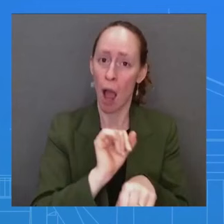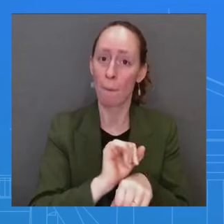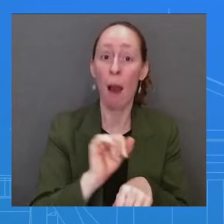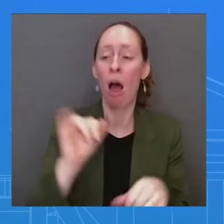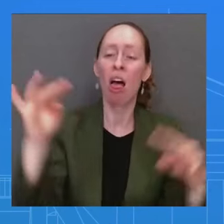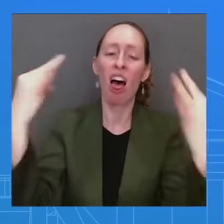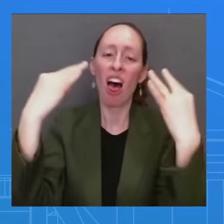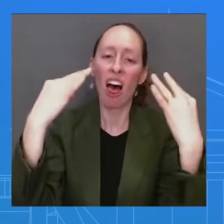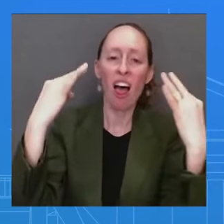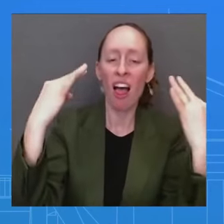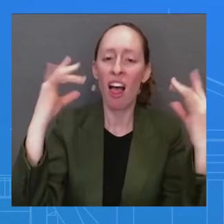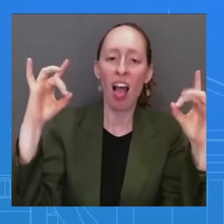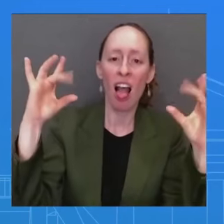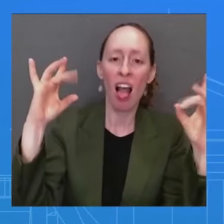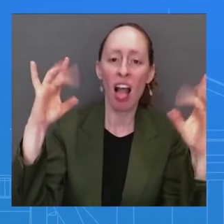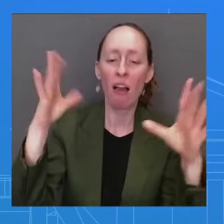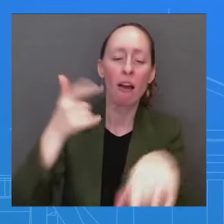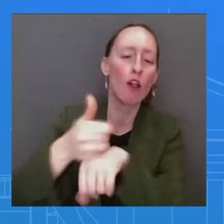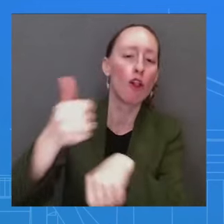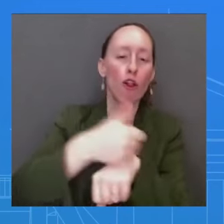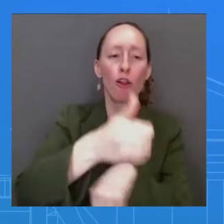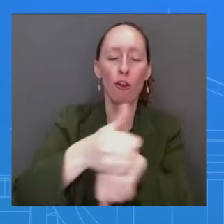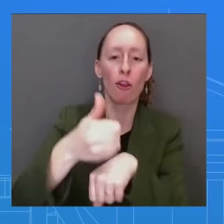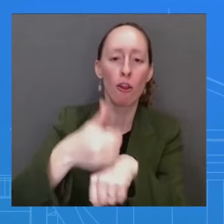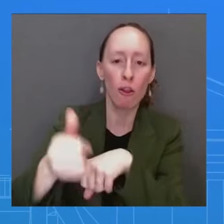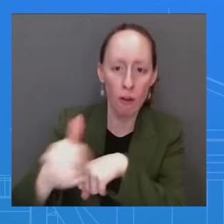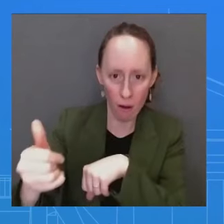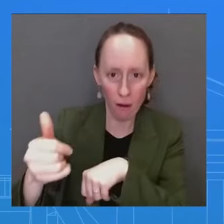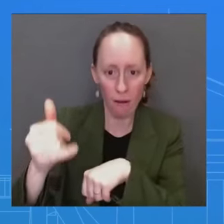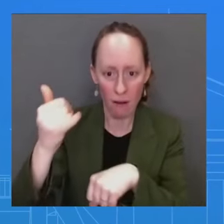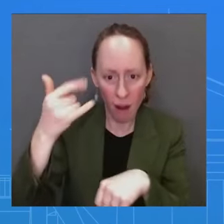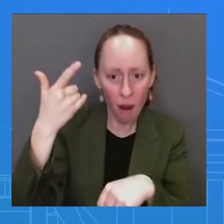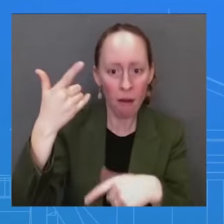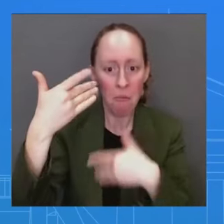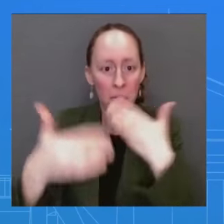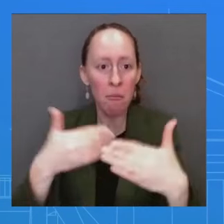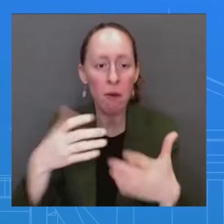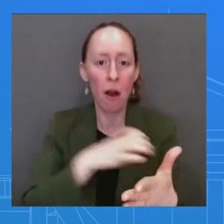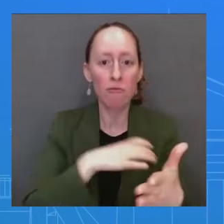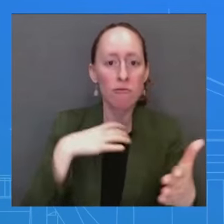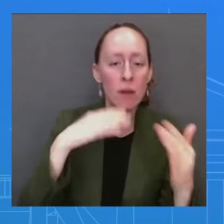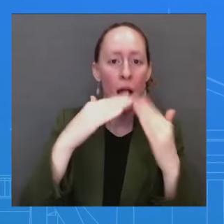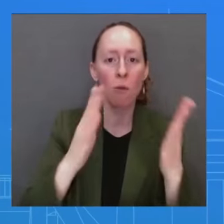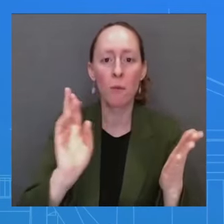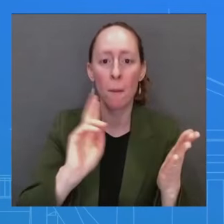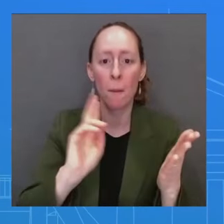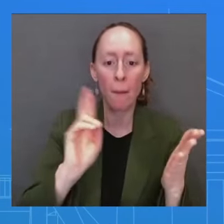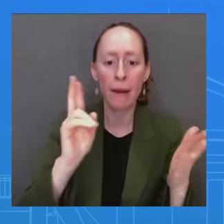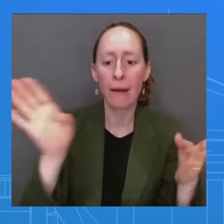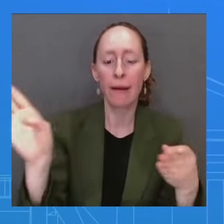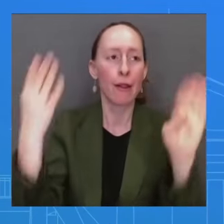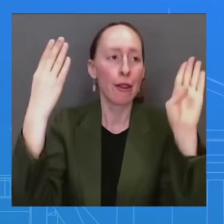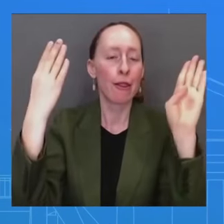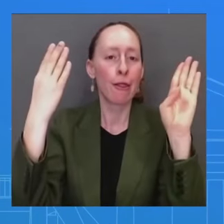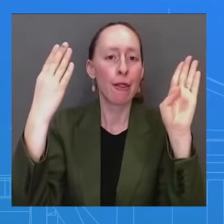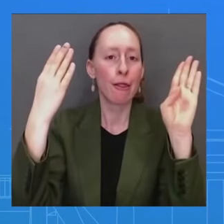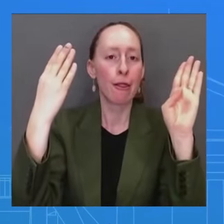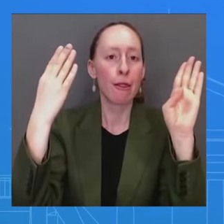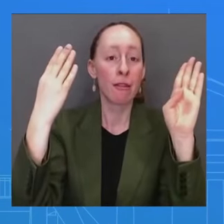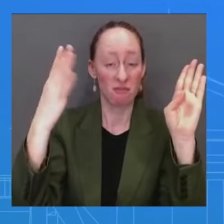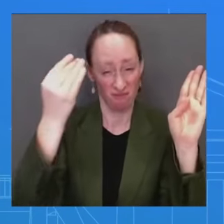happening in Congress, in the House Republicans right now that are leading that. That is a waste of time, political